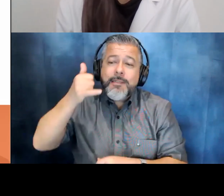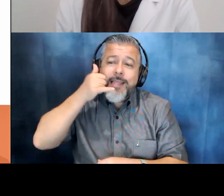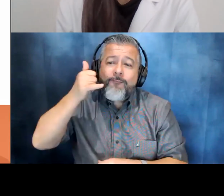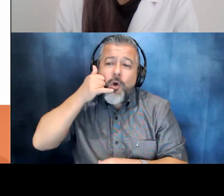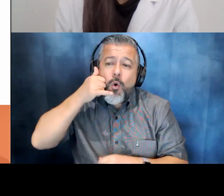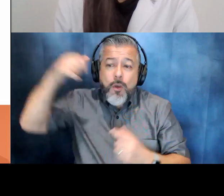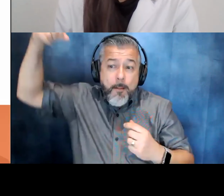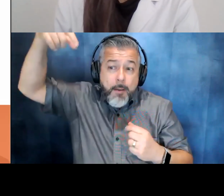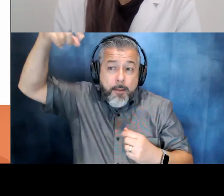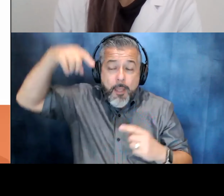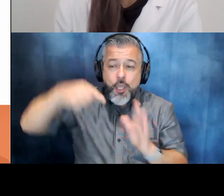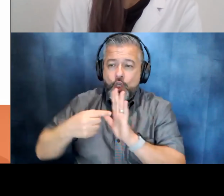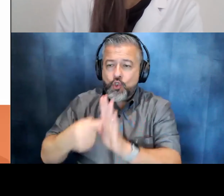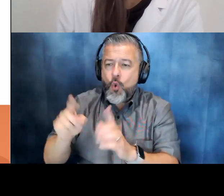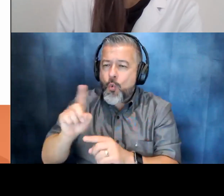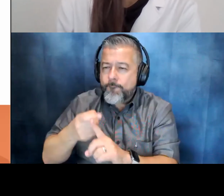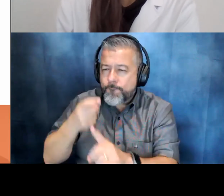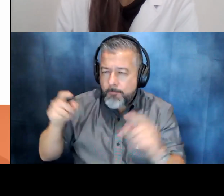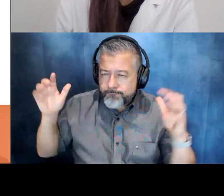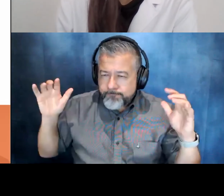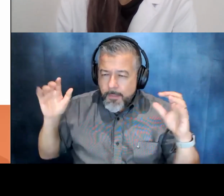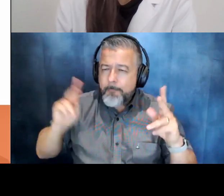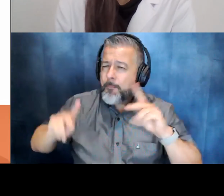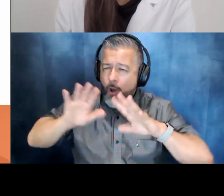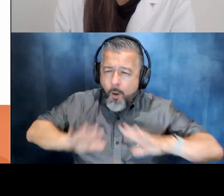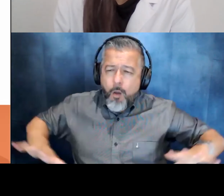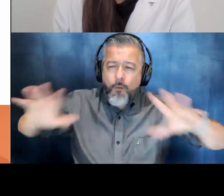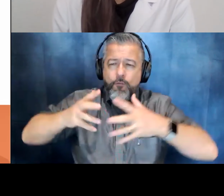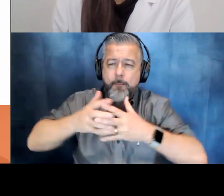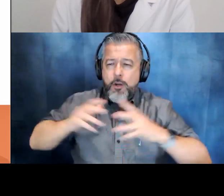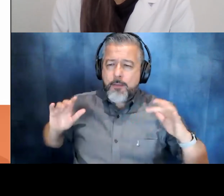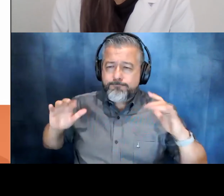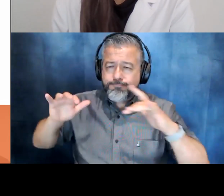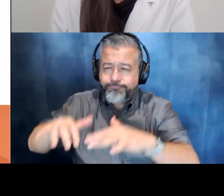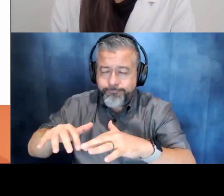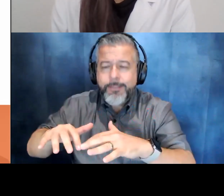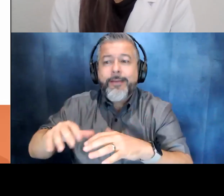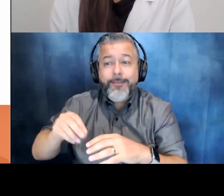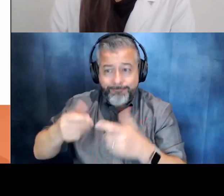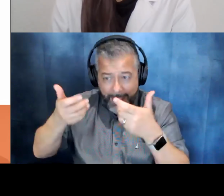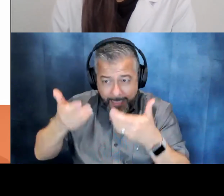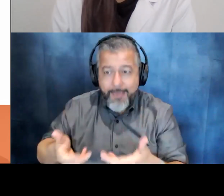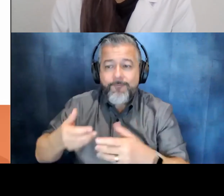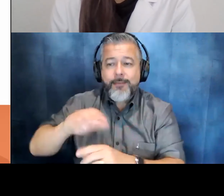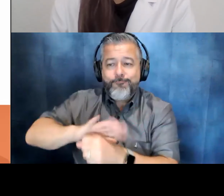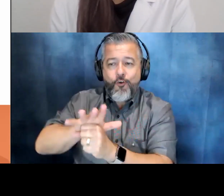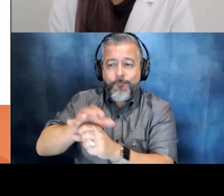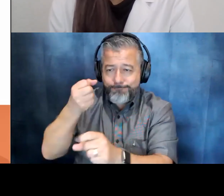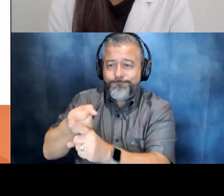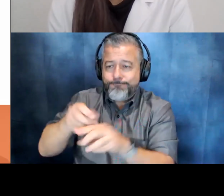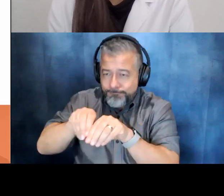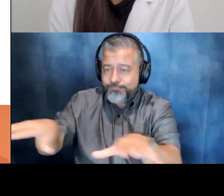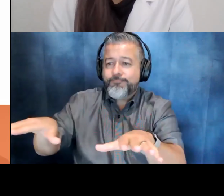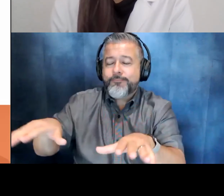the country. So we want to learn from this and try not to repeat those mistakes. And then, of course, alcohol and drugs do cloud